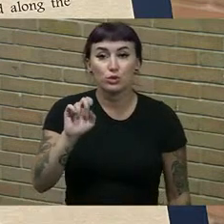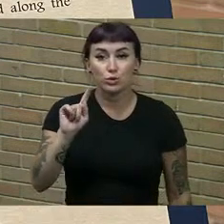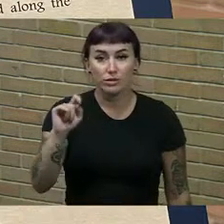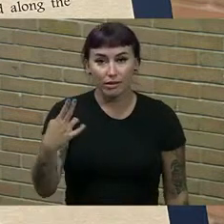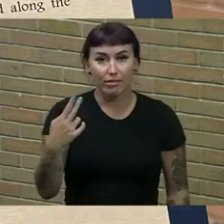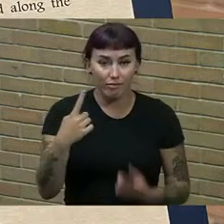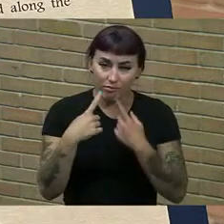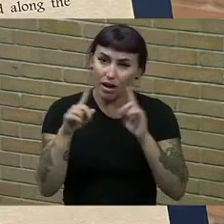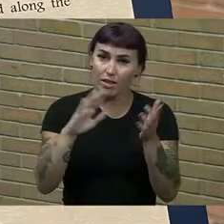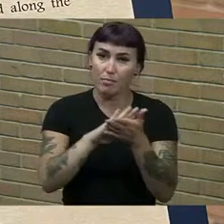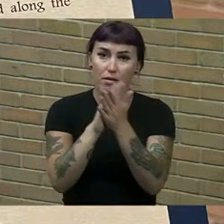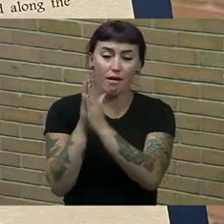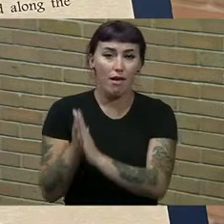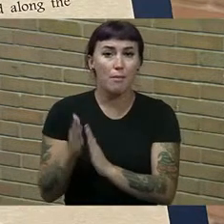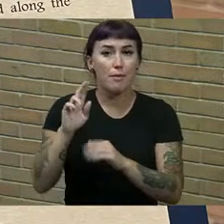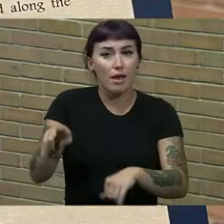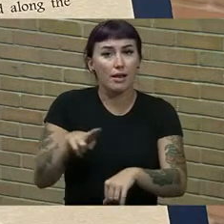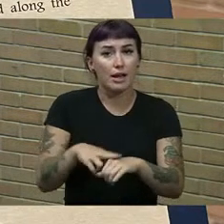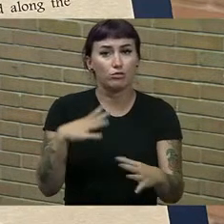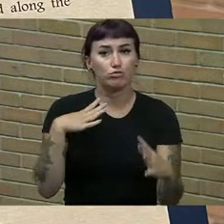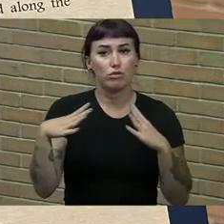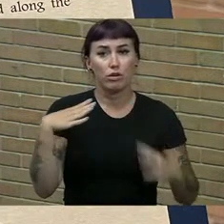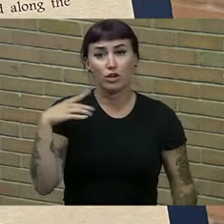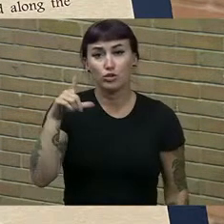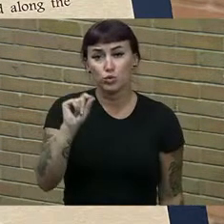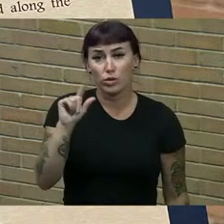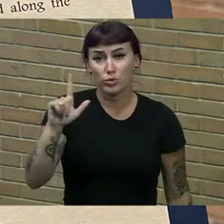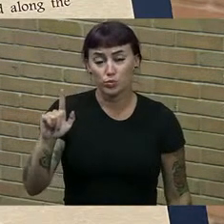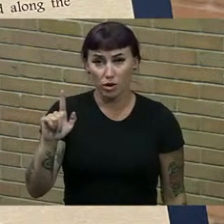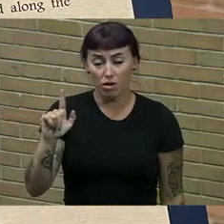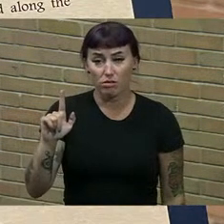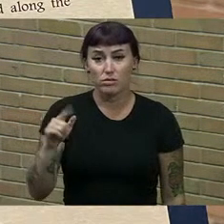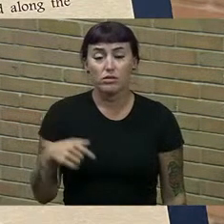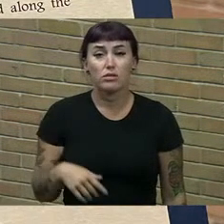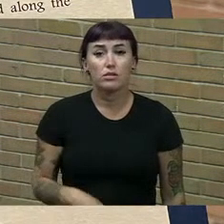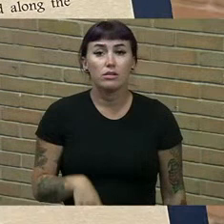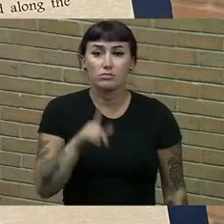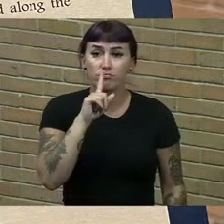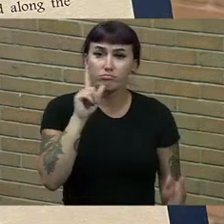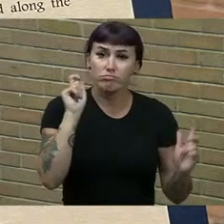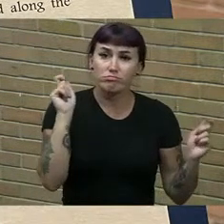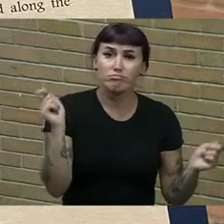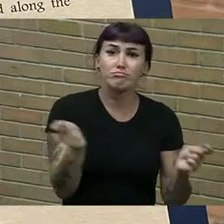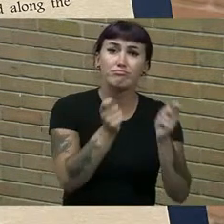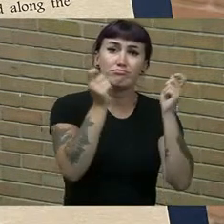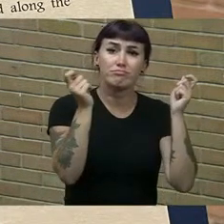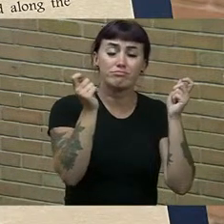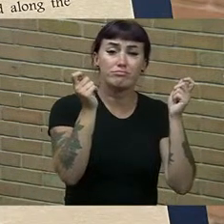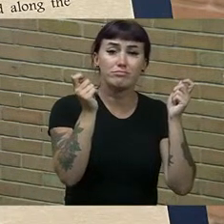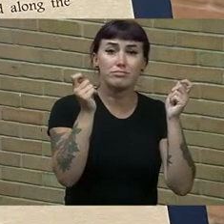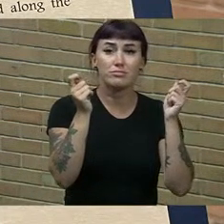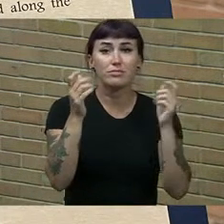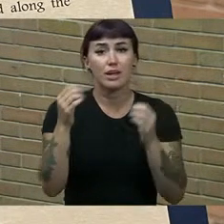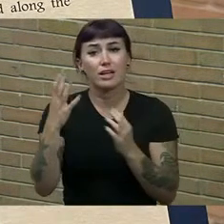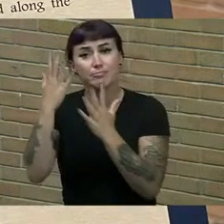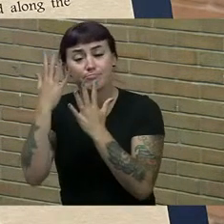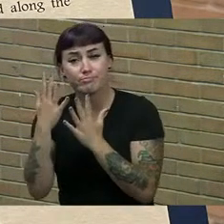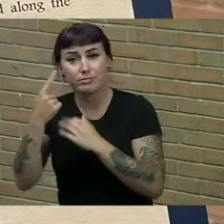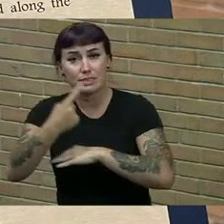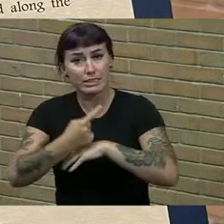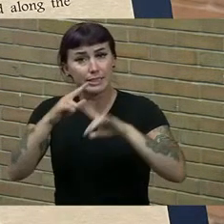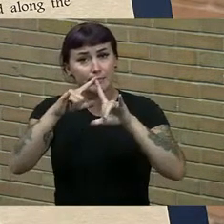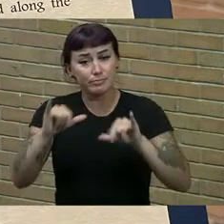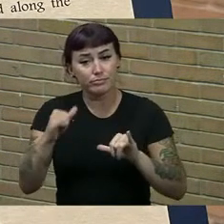finally became a national holiday in 2021, and it is both a celebratory and a somber day as